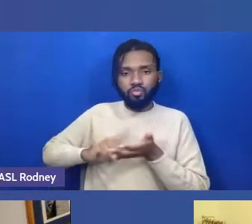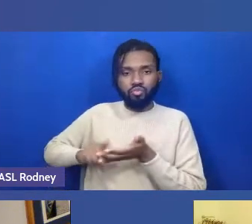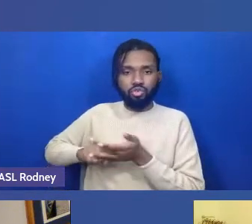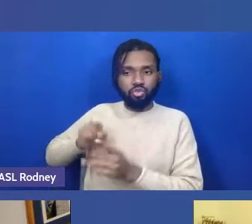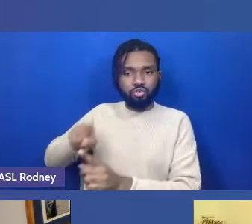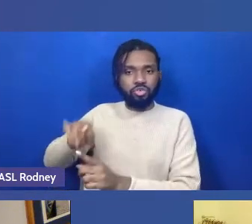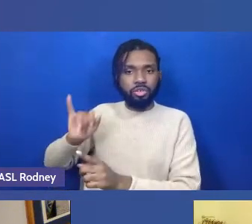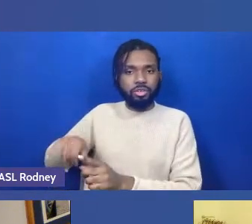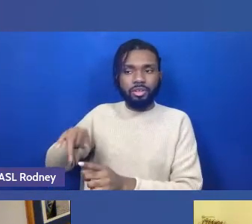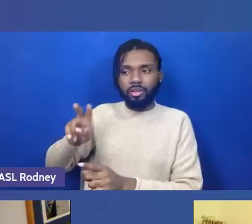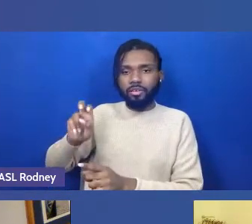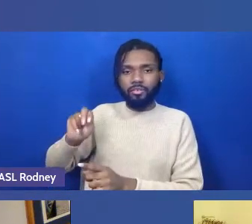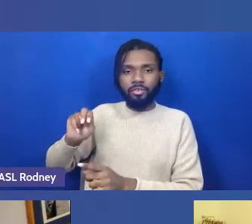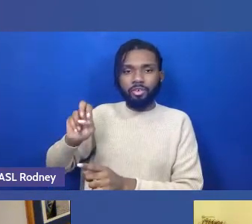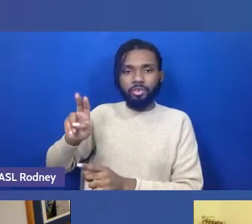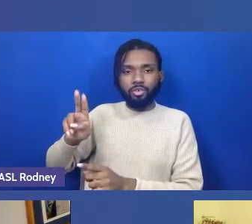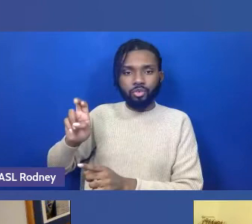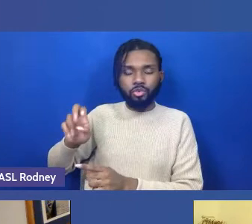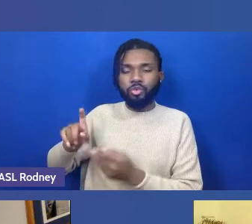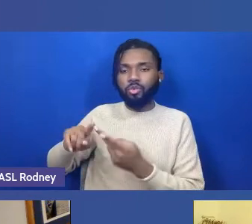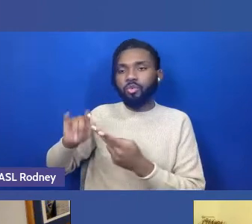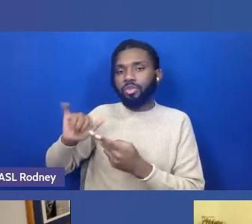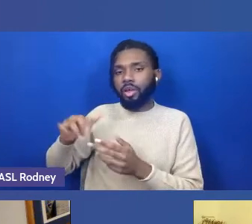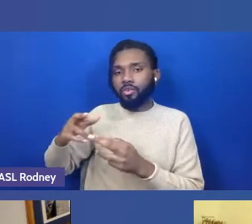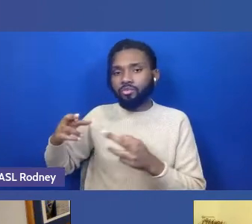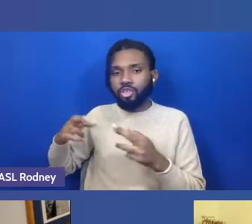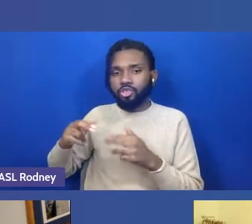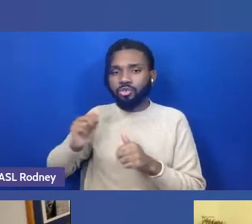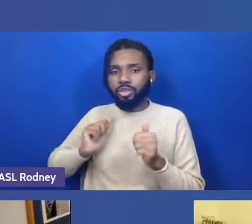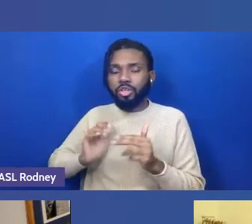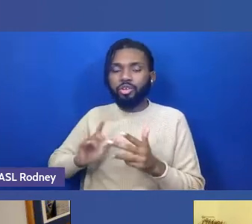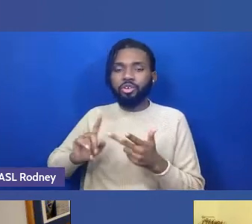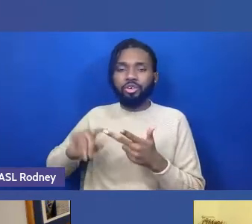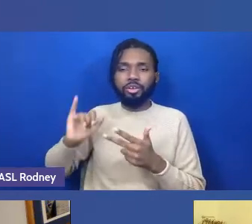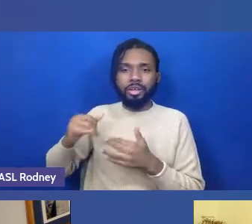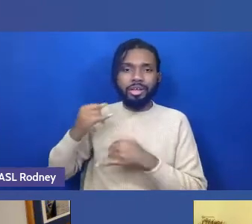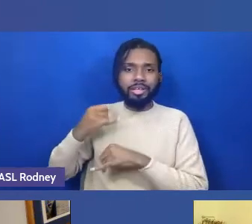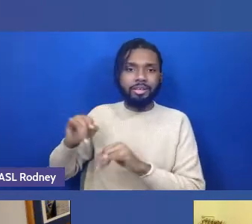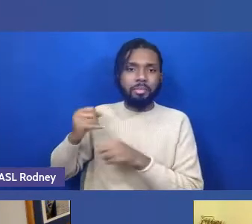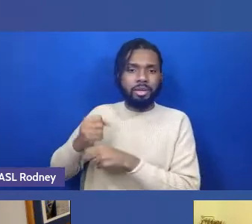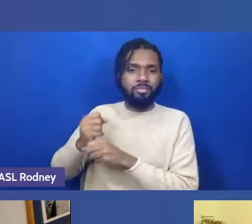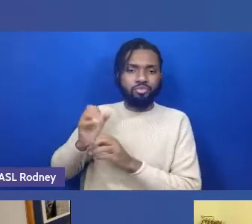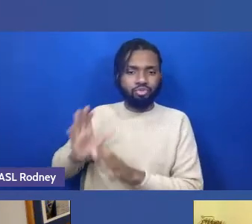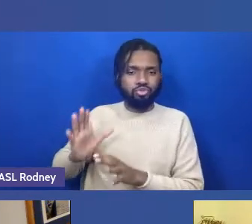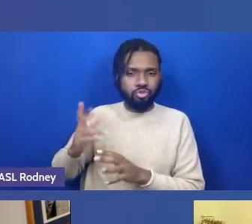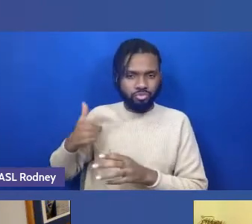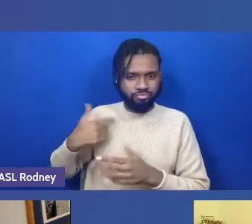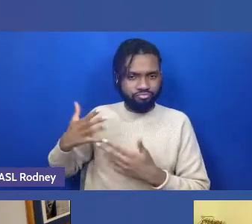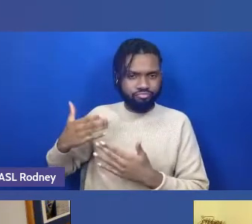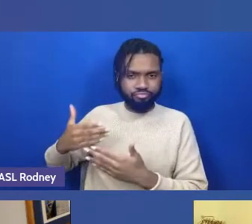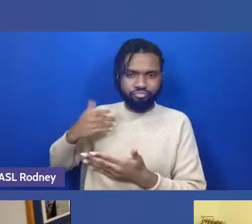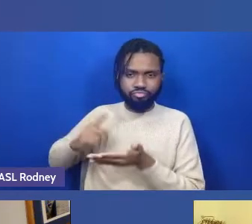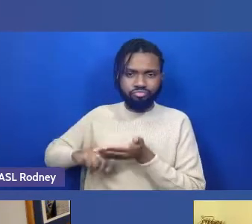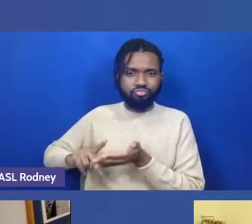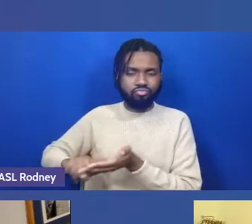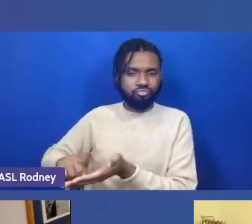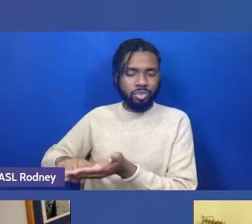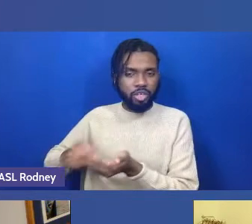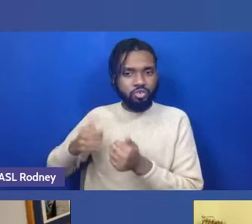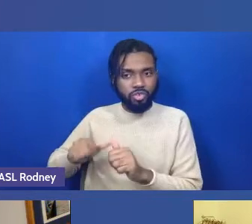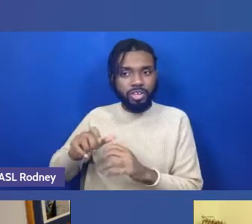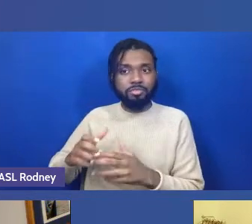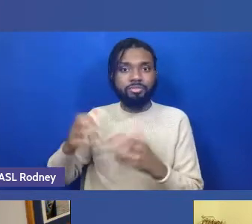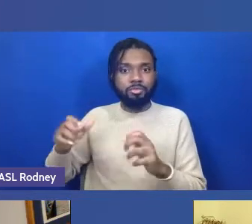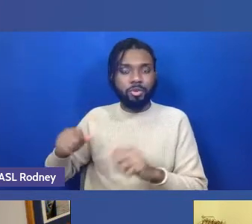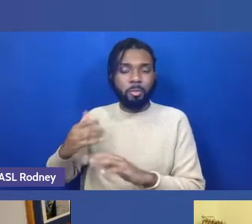or that venue or that regional theater or that independent producer. I've done as much as I can do in advance. I want to